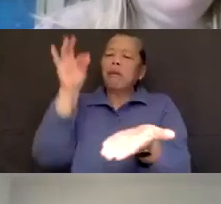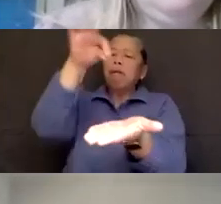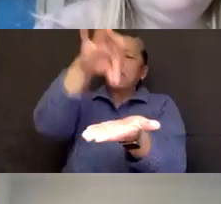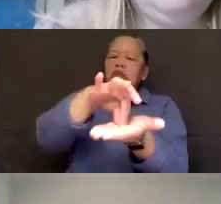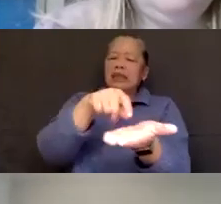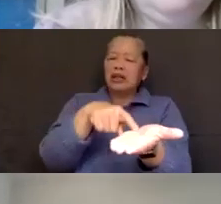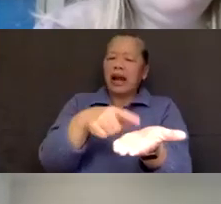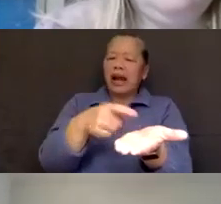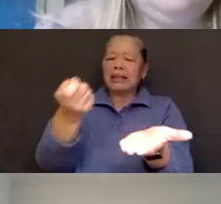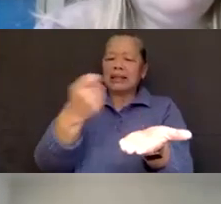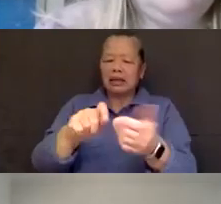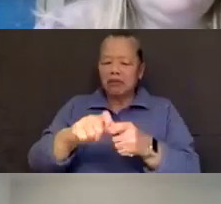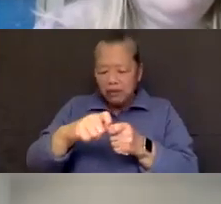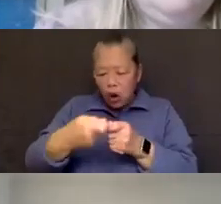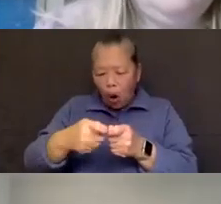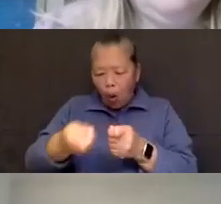So